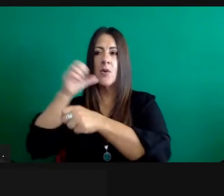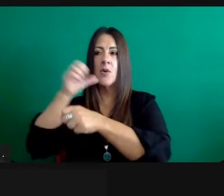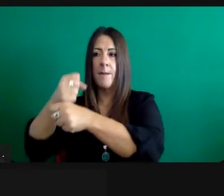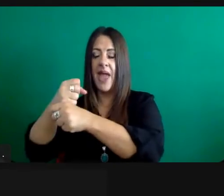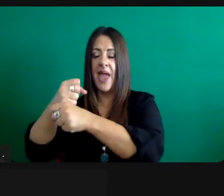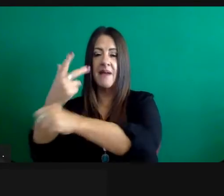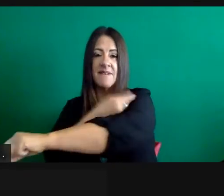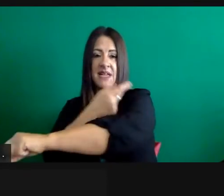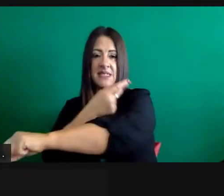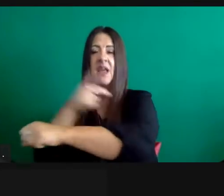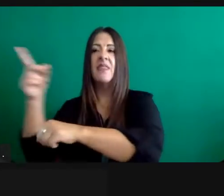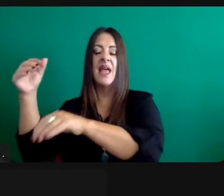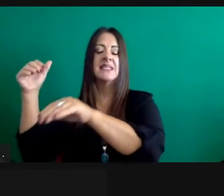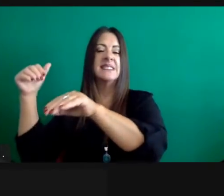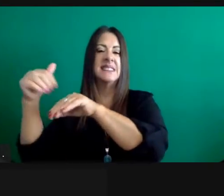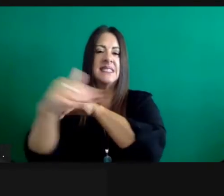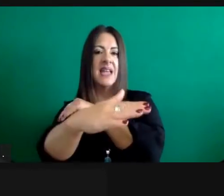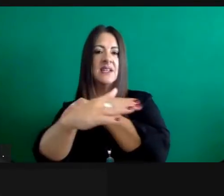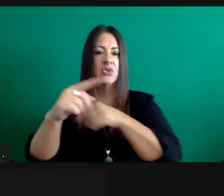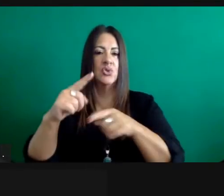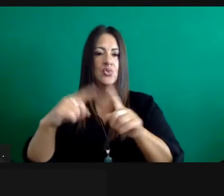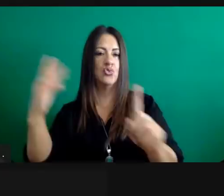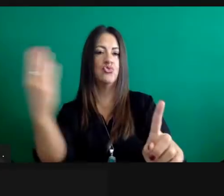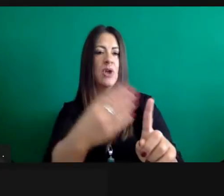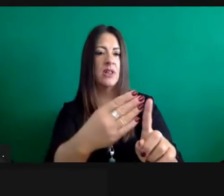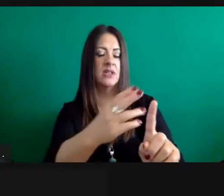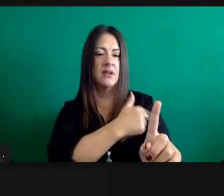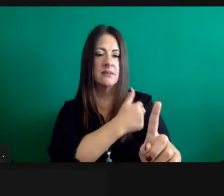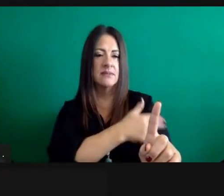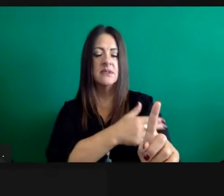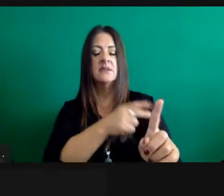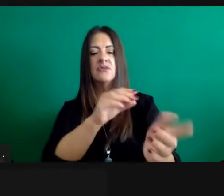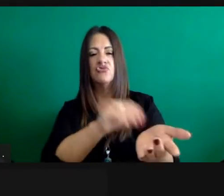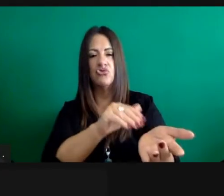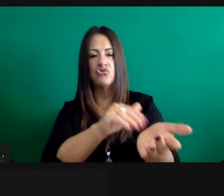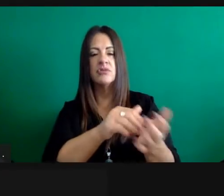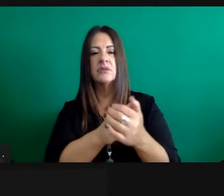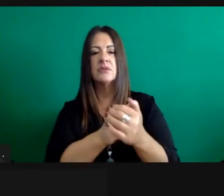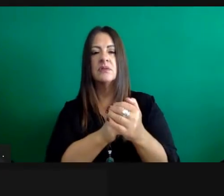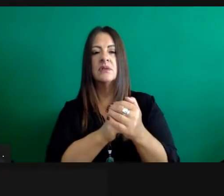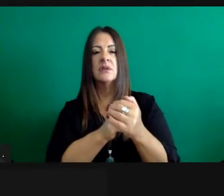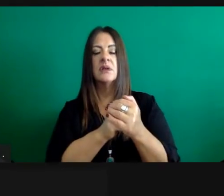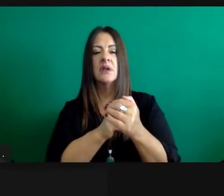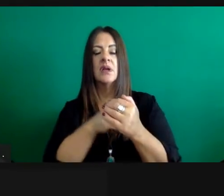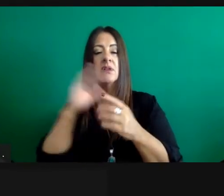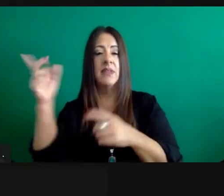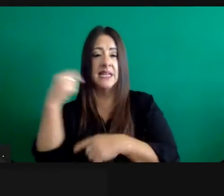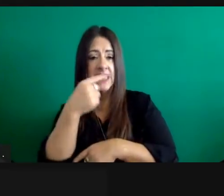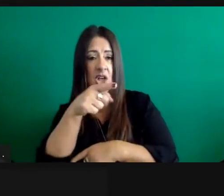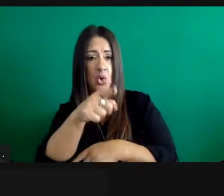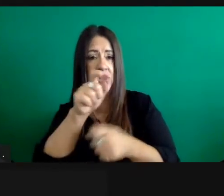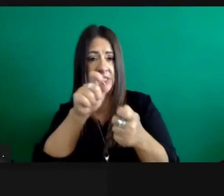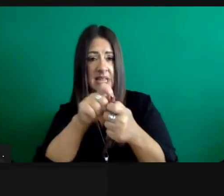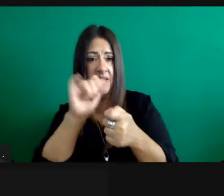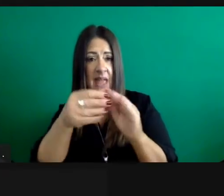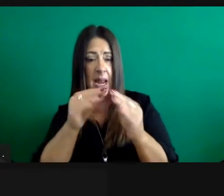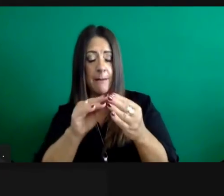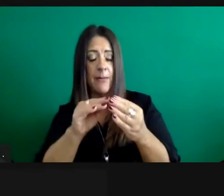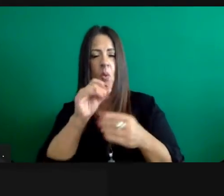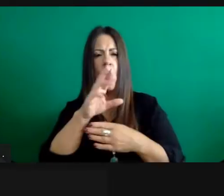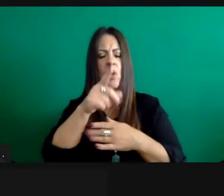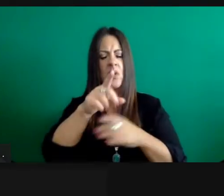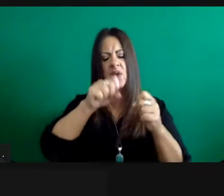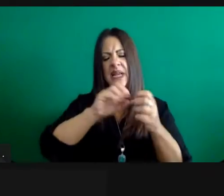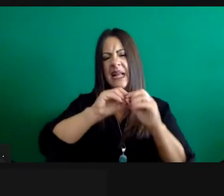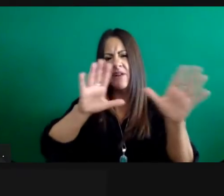are telling you the numbers that you're going to get, or if you're dealing with Operation Warp Speed and they're telling you what to expect. Could you clarify